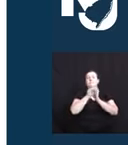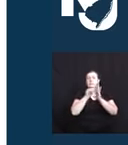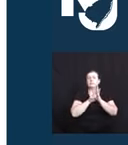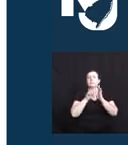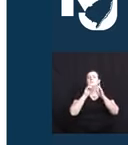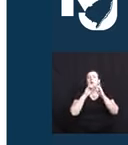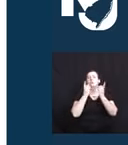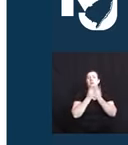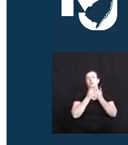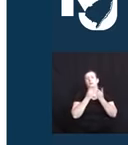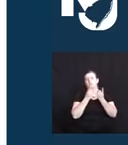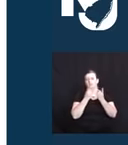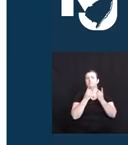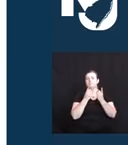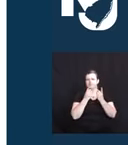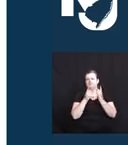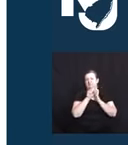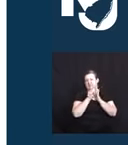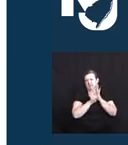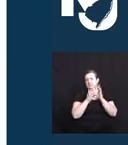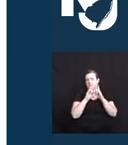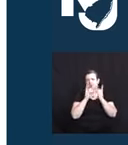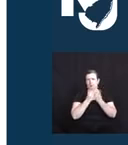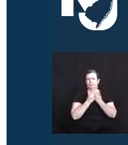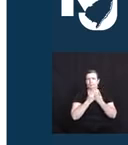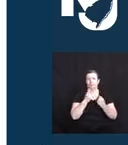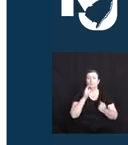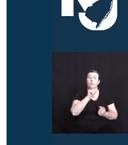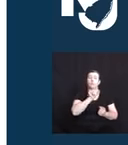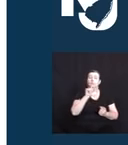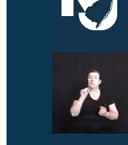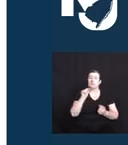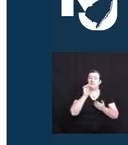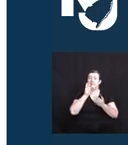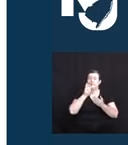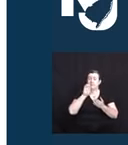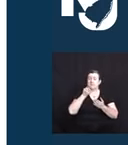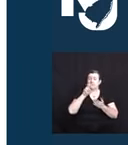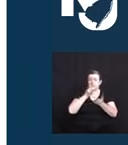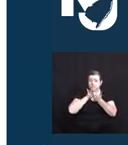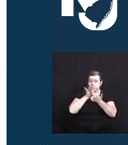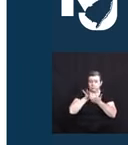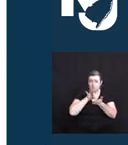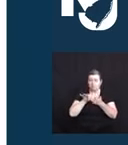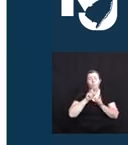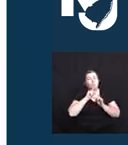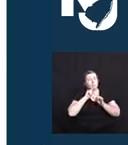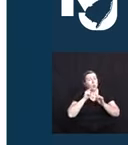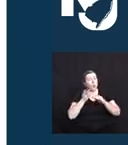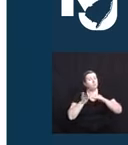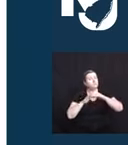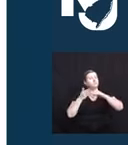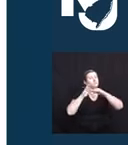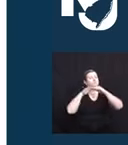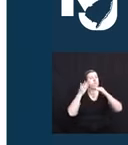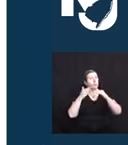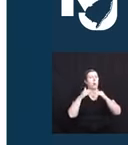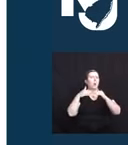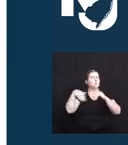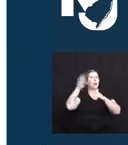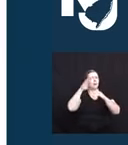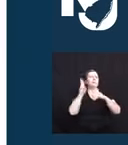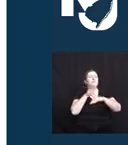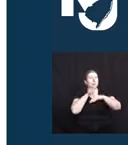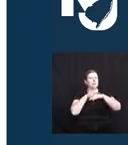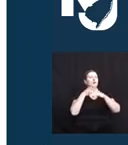response rates to the 2020 census continue to rise and continue to remain above the national average. To